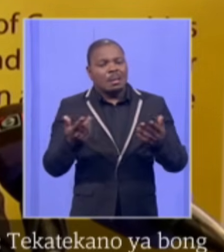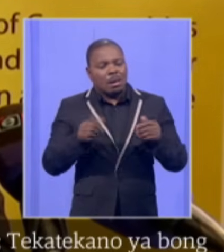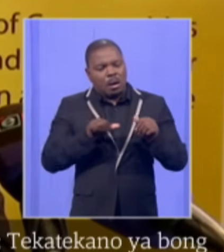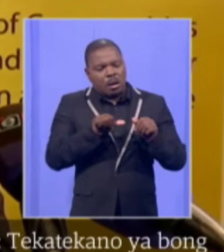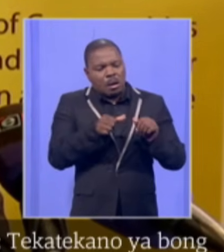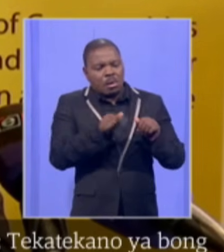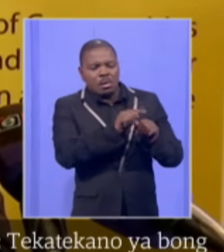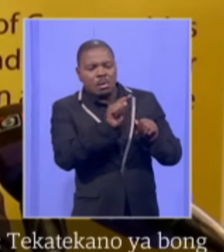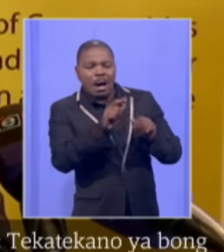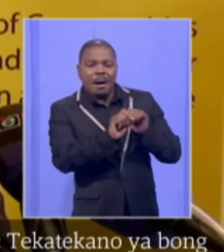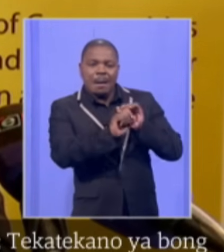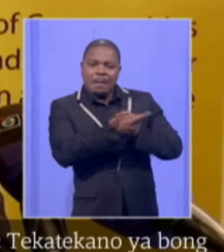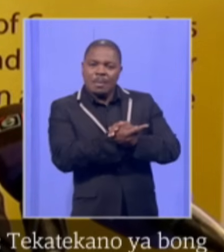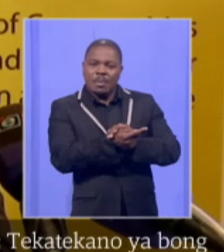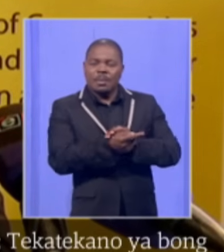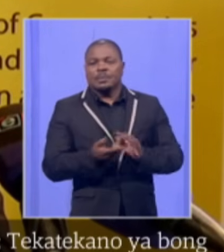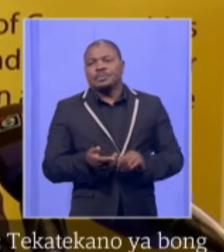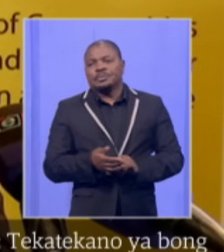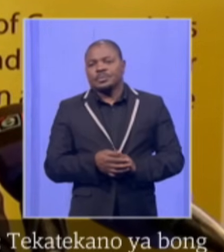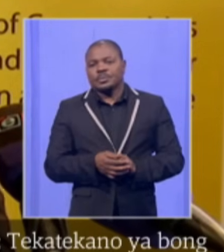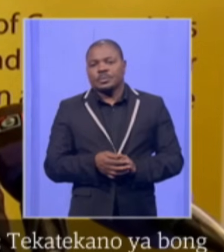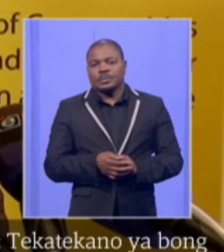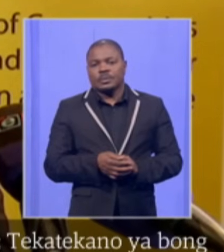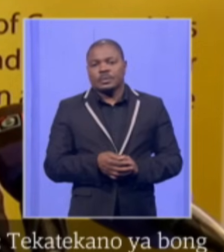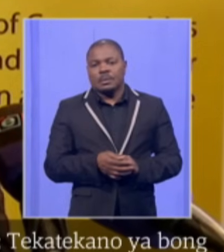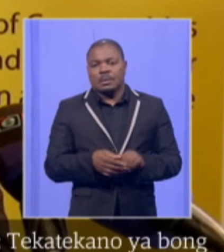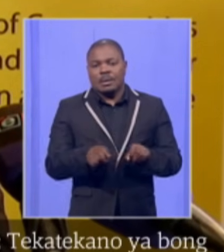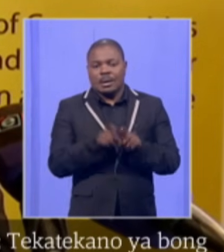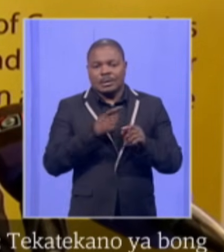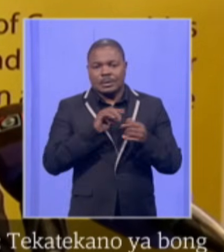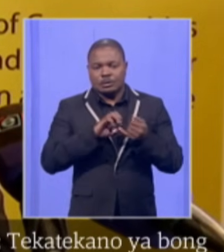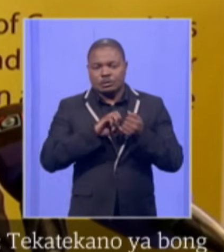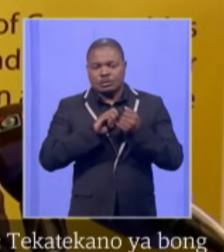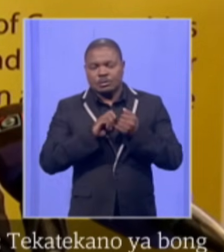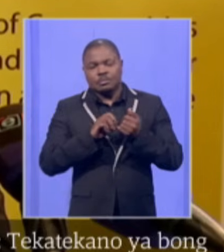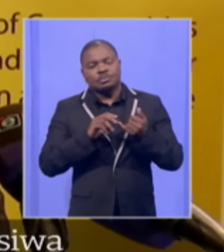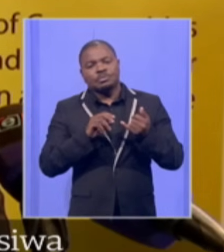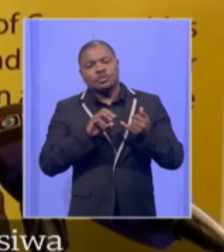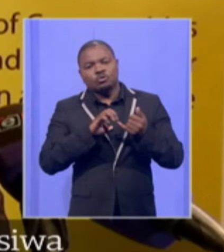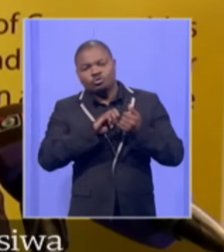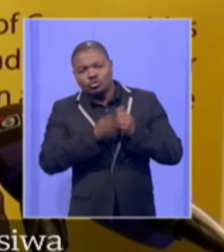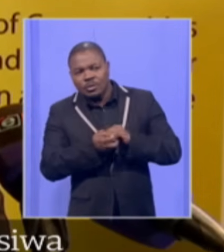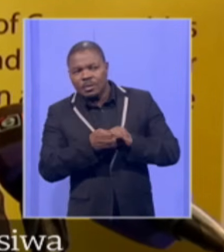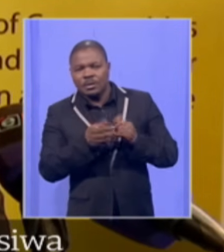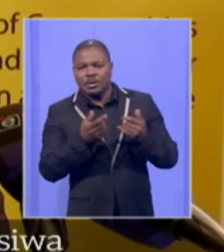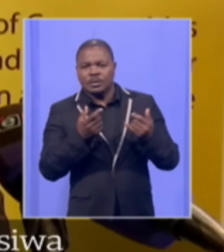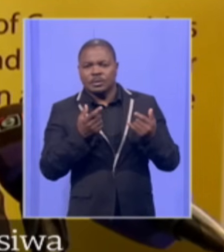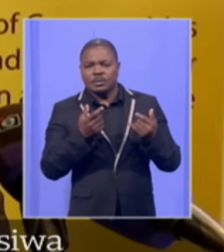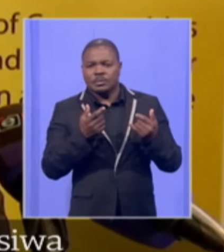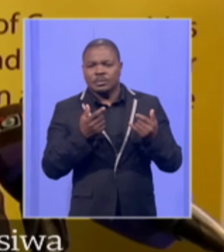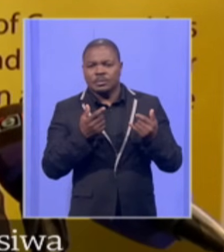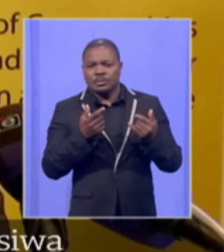chain of trying to seek and